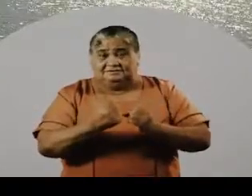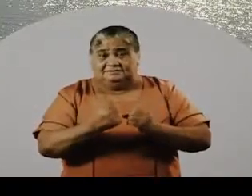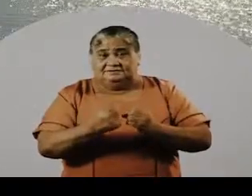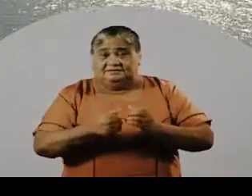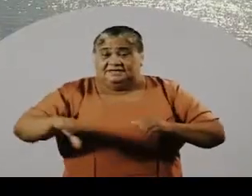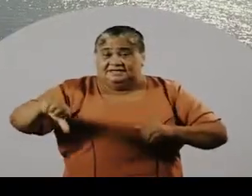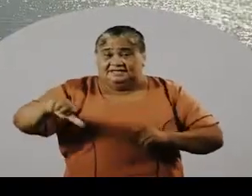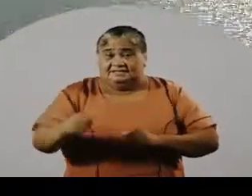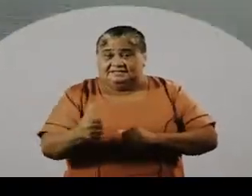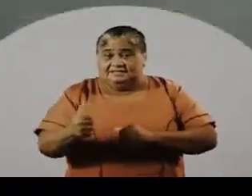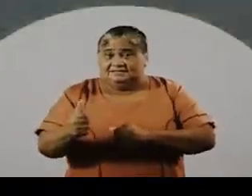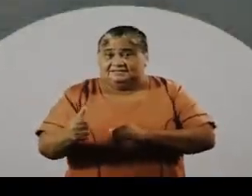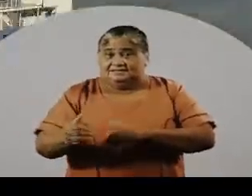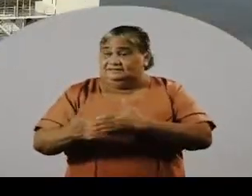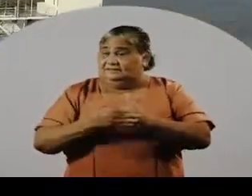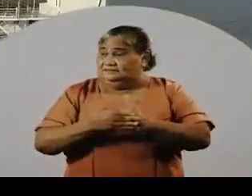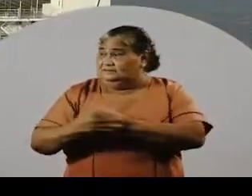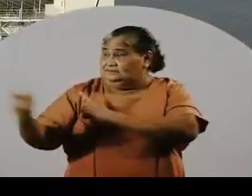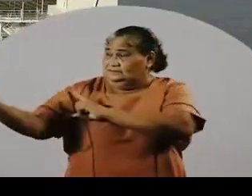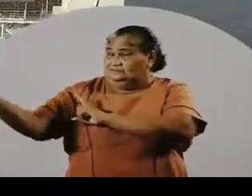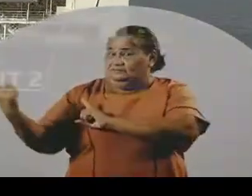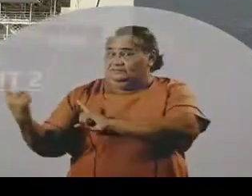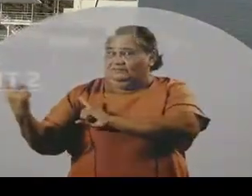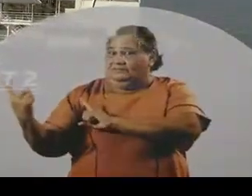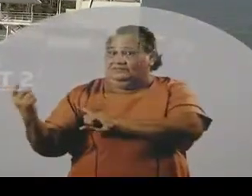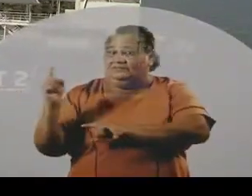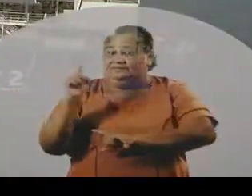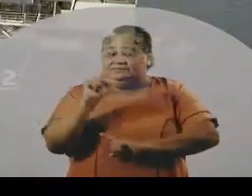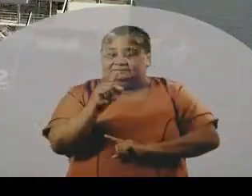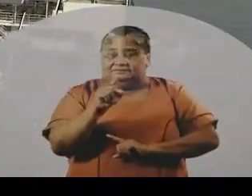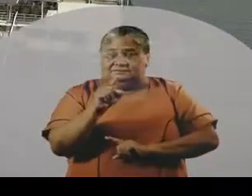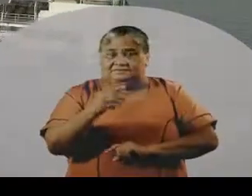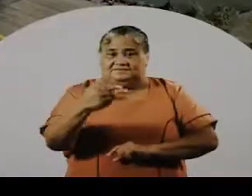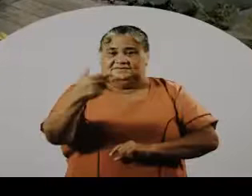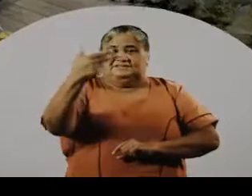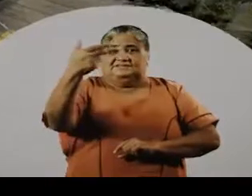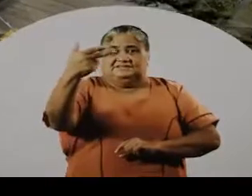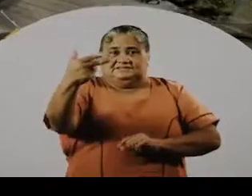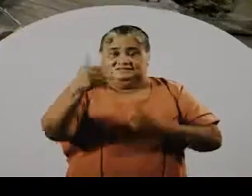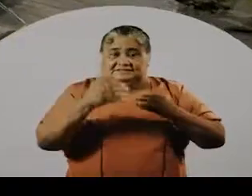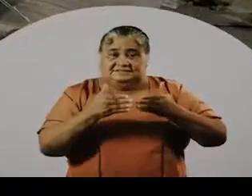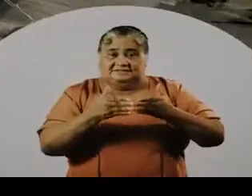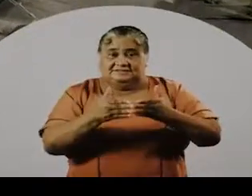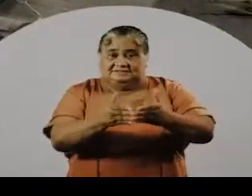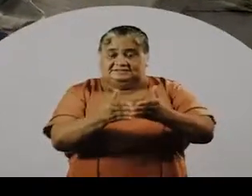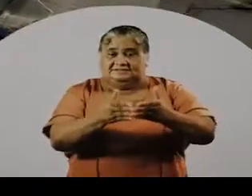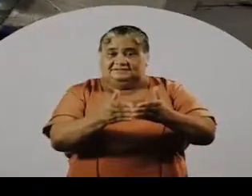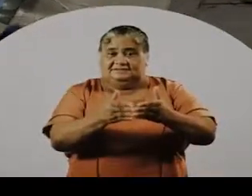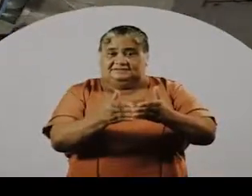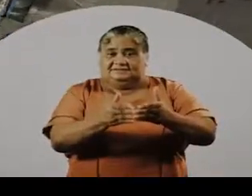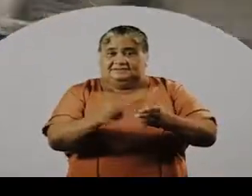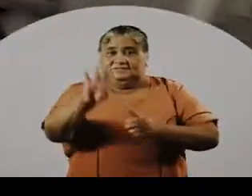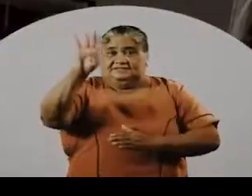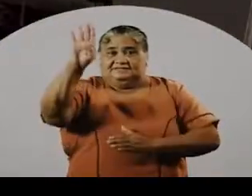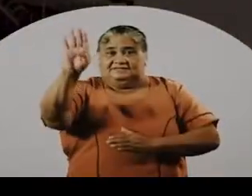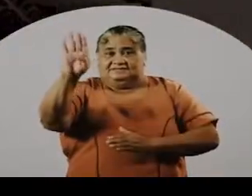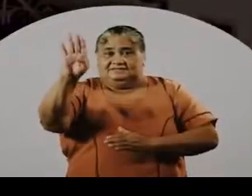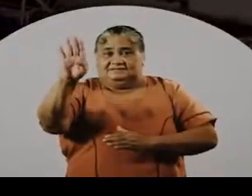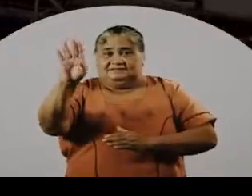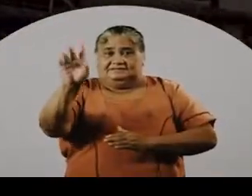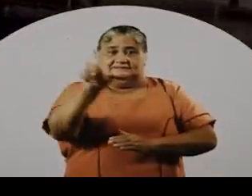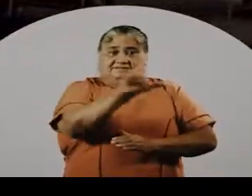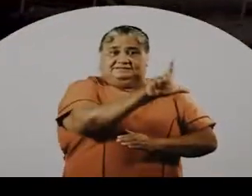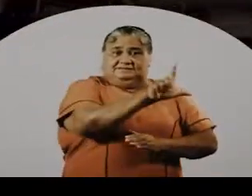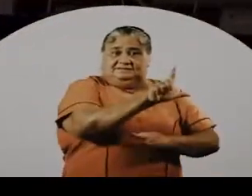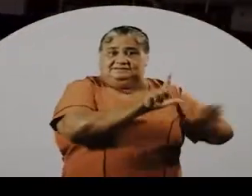faa fosei, faa o ngale fai to toa lata la tane I ate oi. E valu vaa faa ola I lungo le vaa. E faa